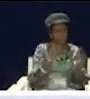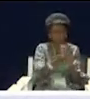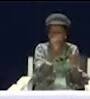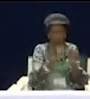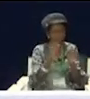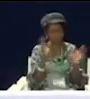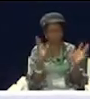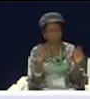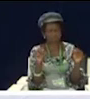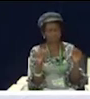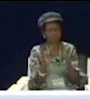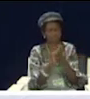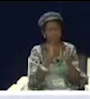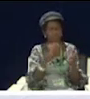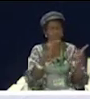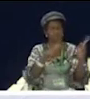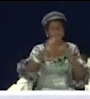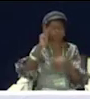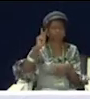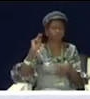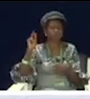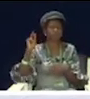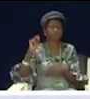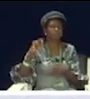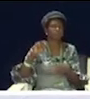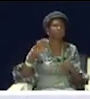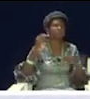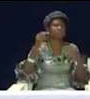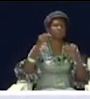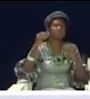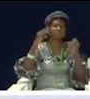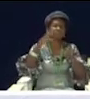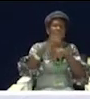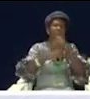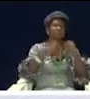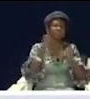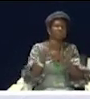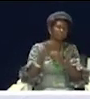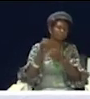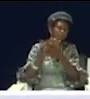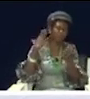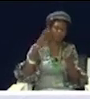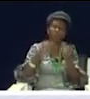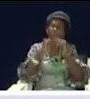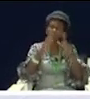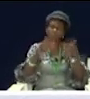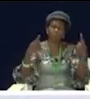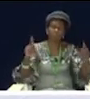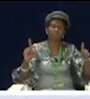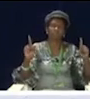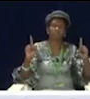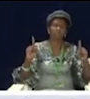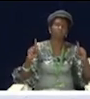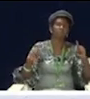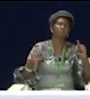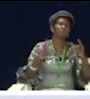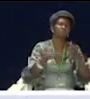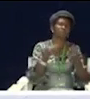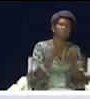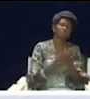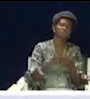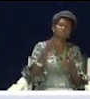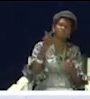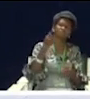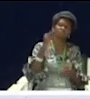So that was a prophecy. So years passed, and nothing happened. We got to Genesis